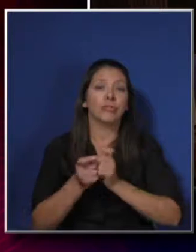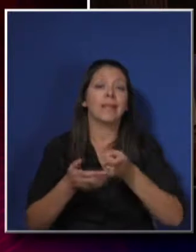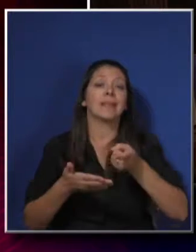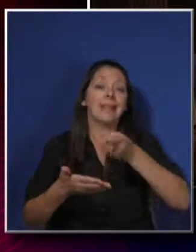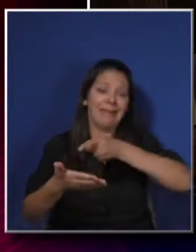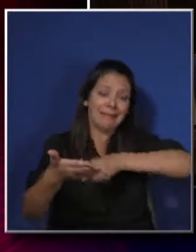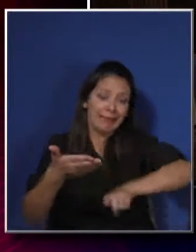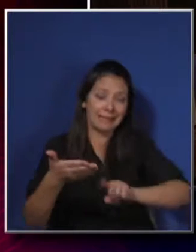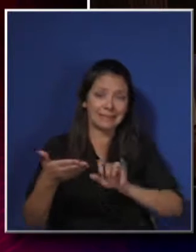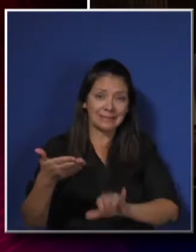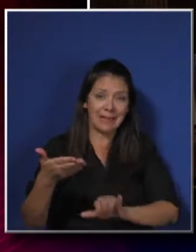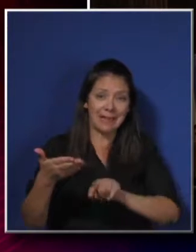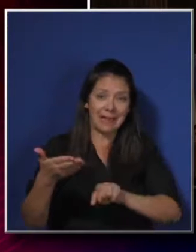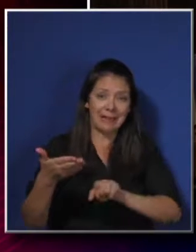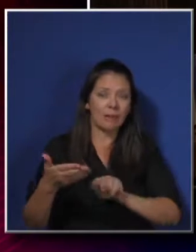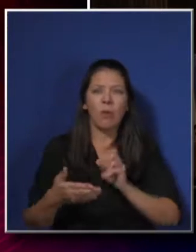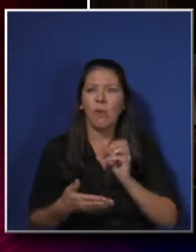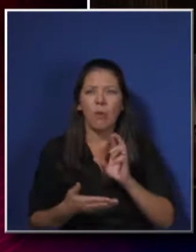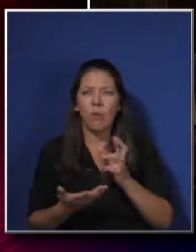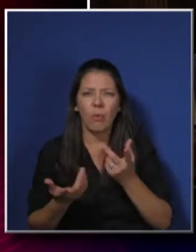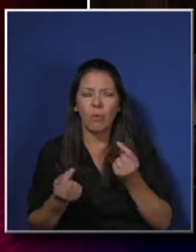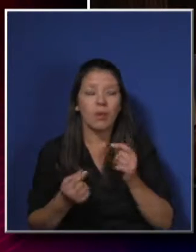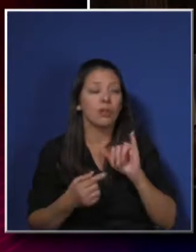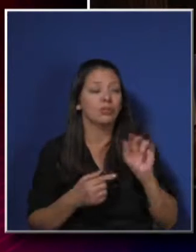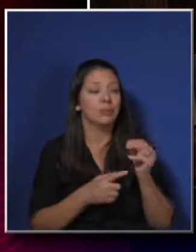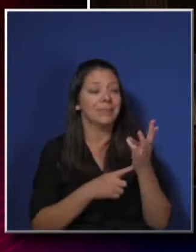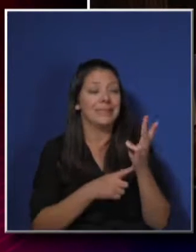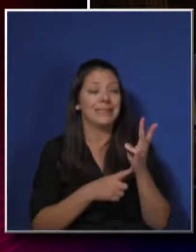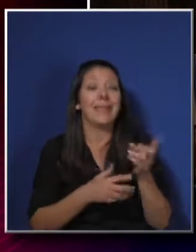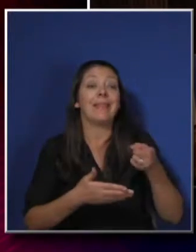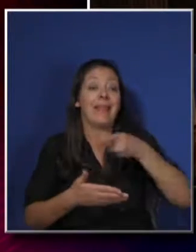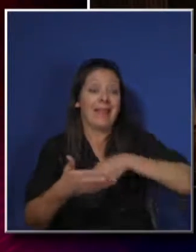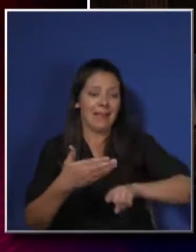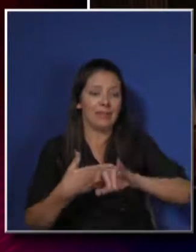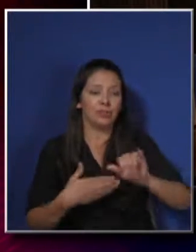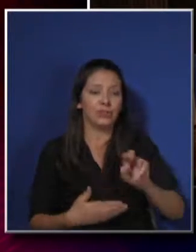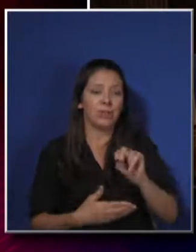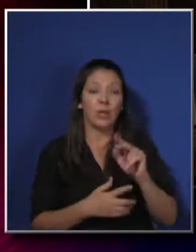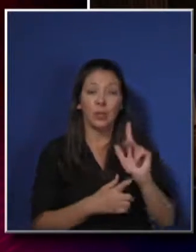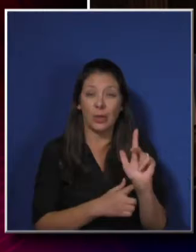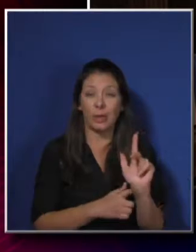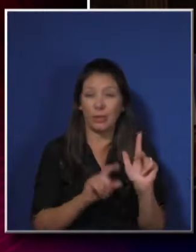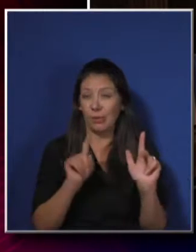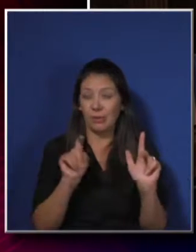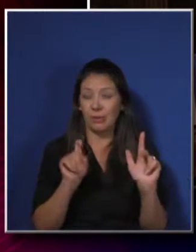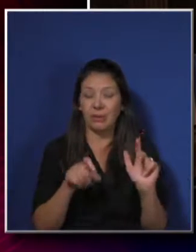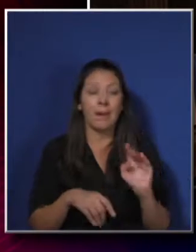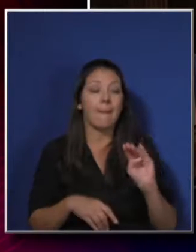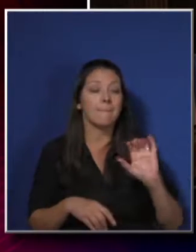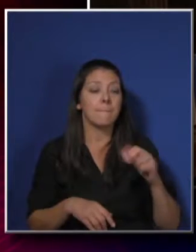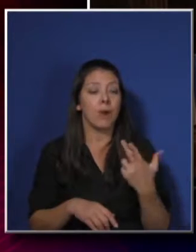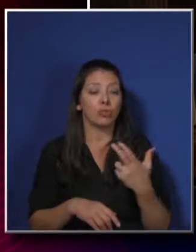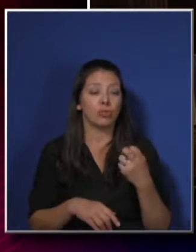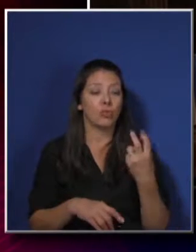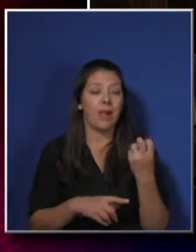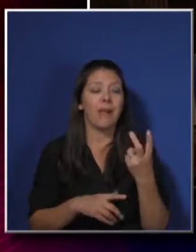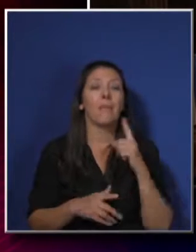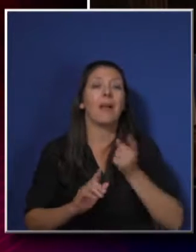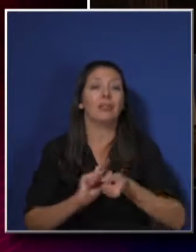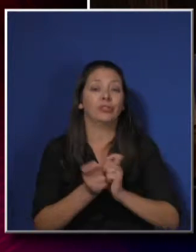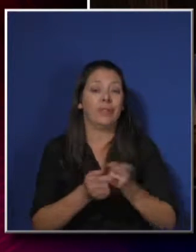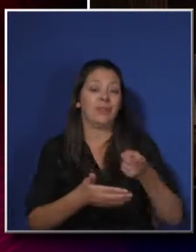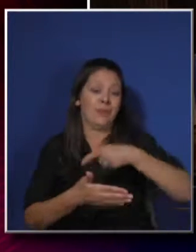So, well, the January 16th would be January 23rd. March 12th would be March